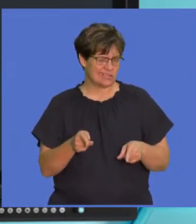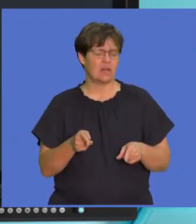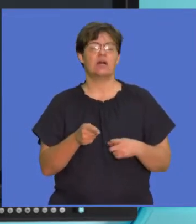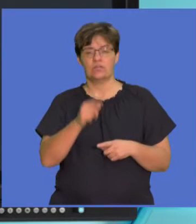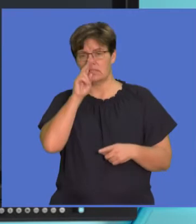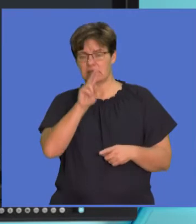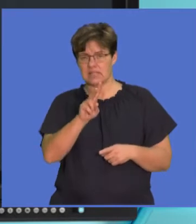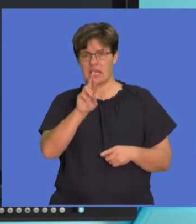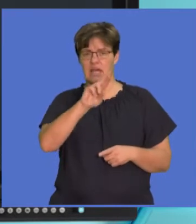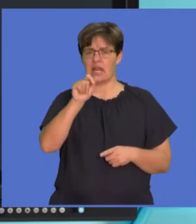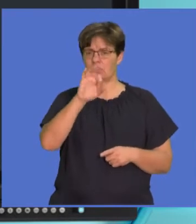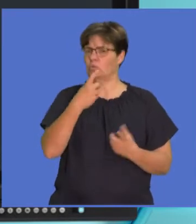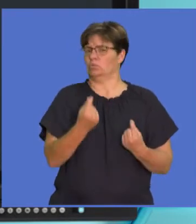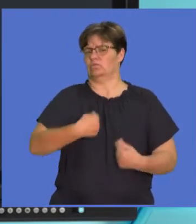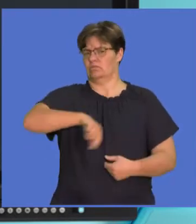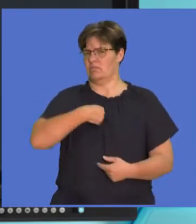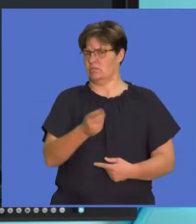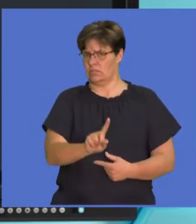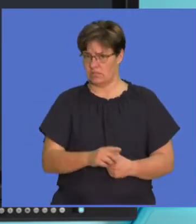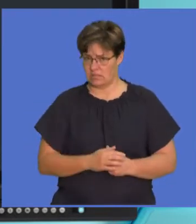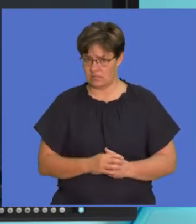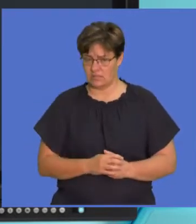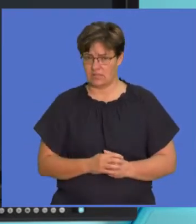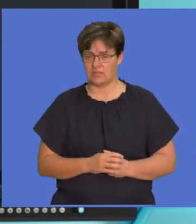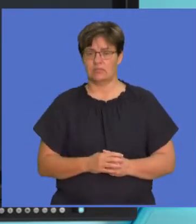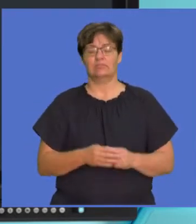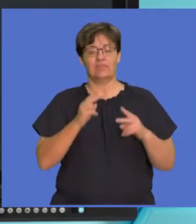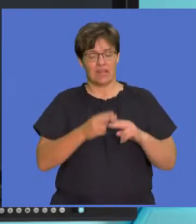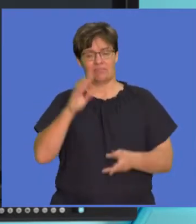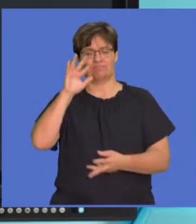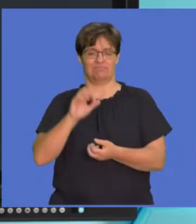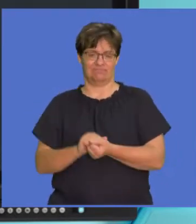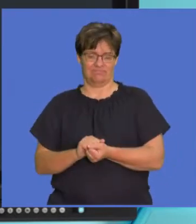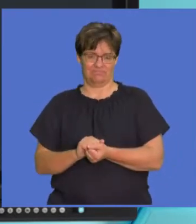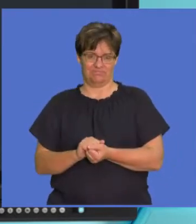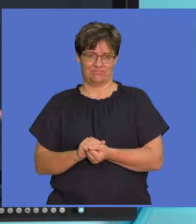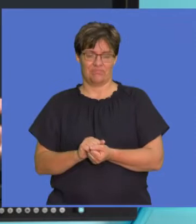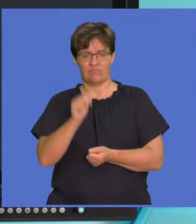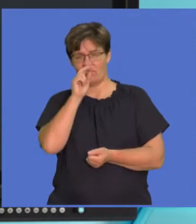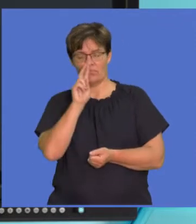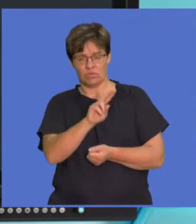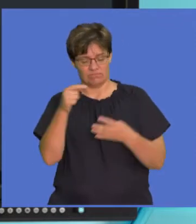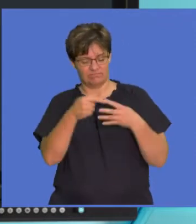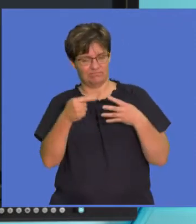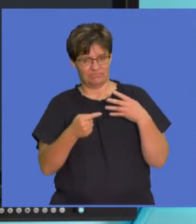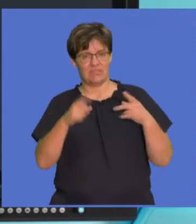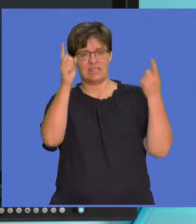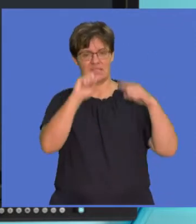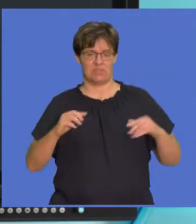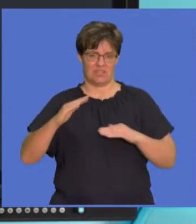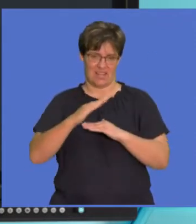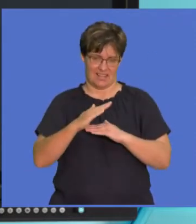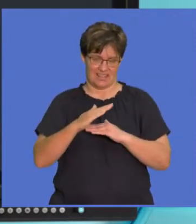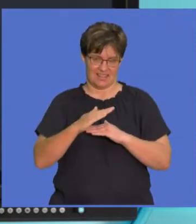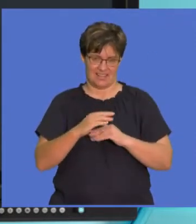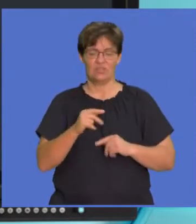a ratio do for us. And then we will then conclude it with looking at also some special angles